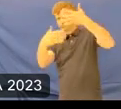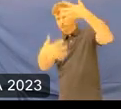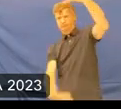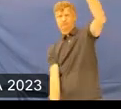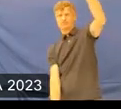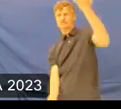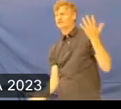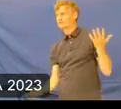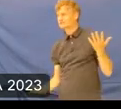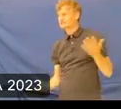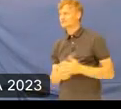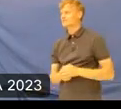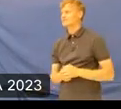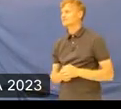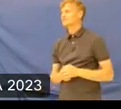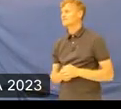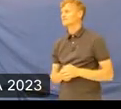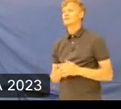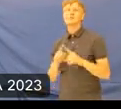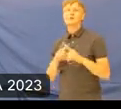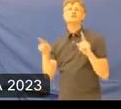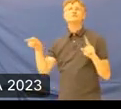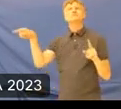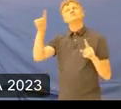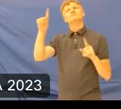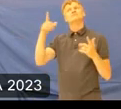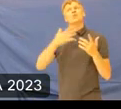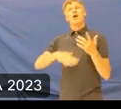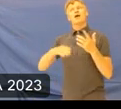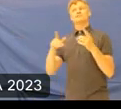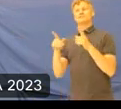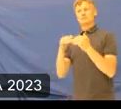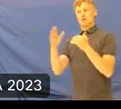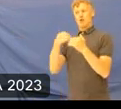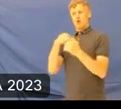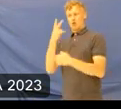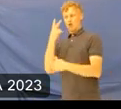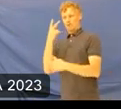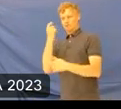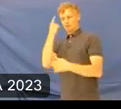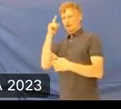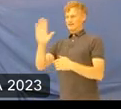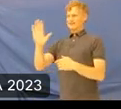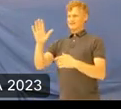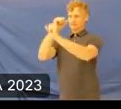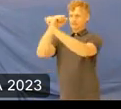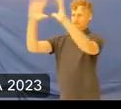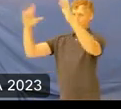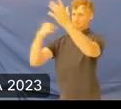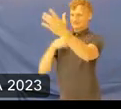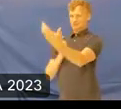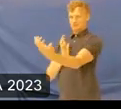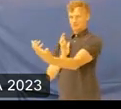the channel medium of the person you're talking to. And this is actually just